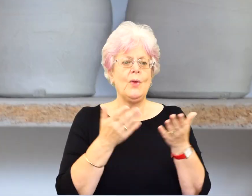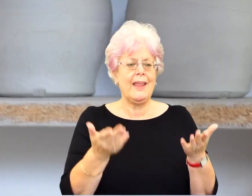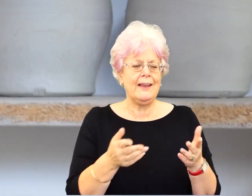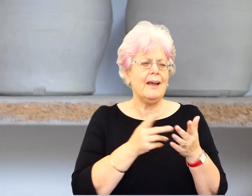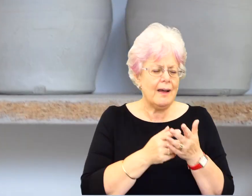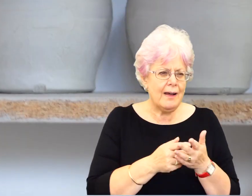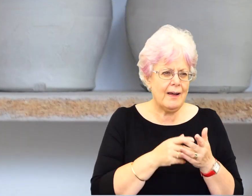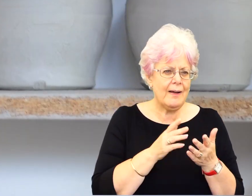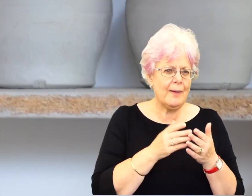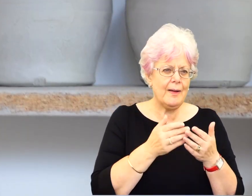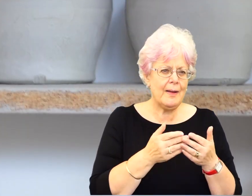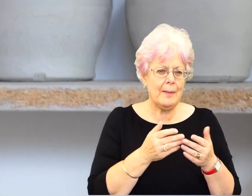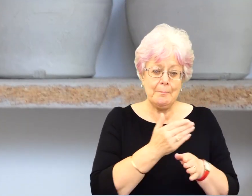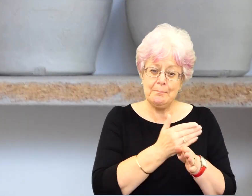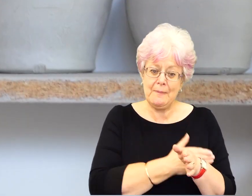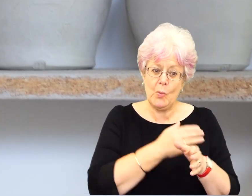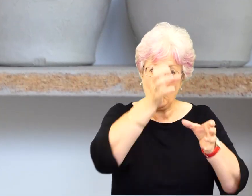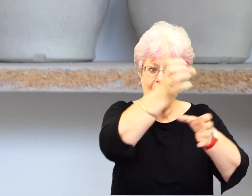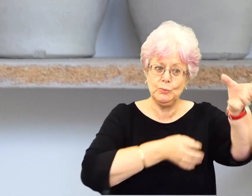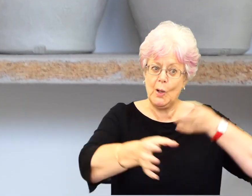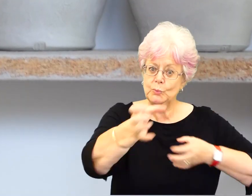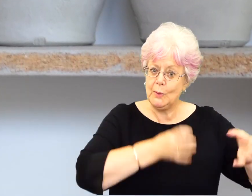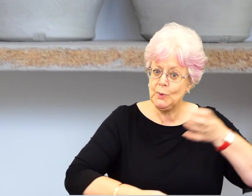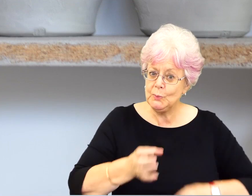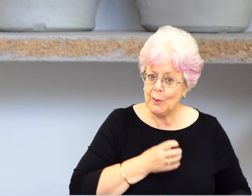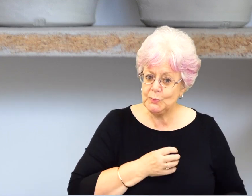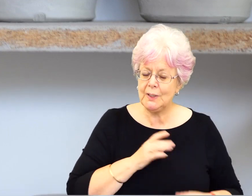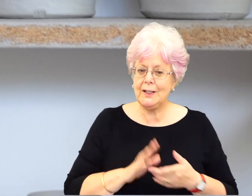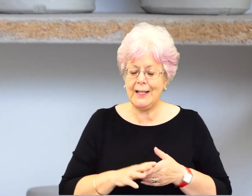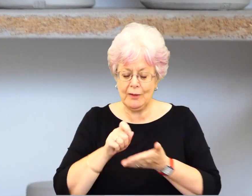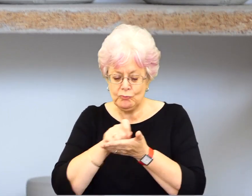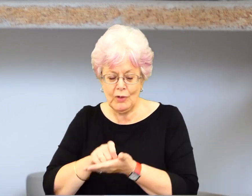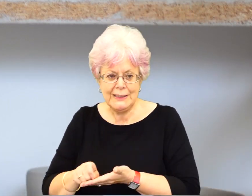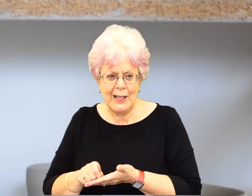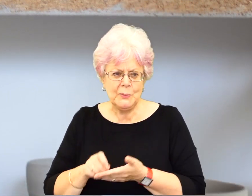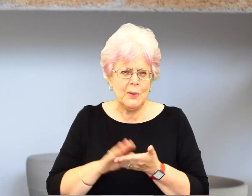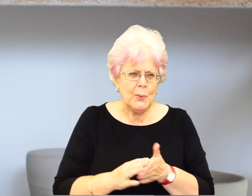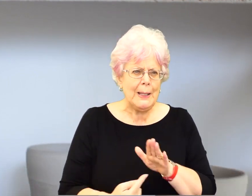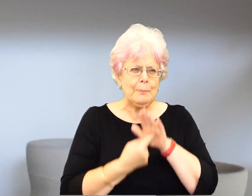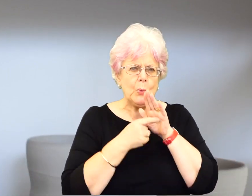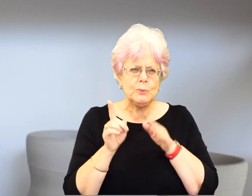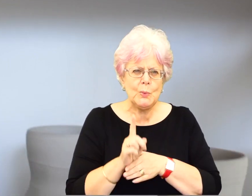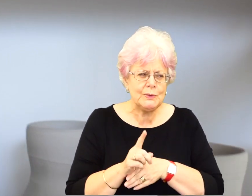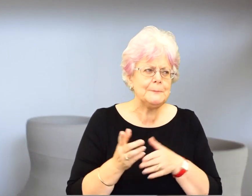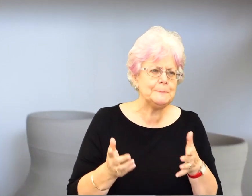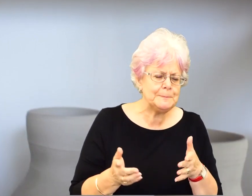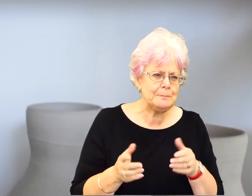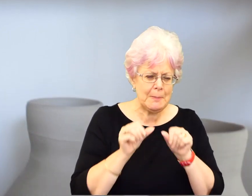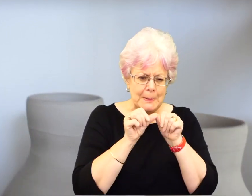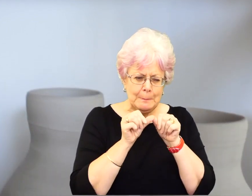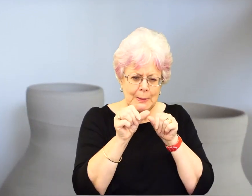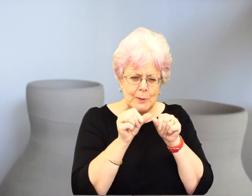quick drawing. So I see, and the most important thing about it is actually the